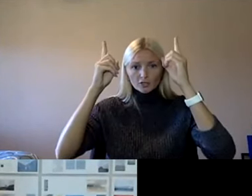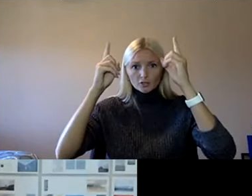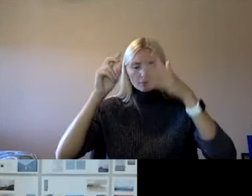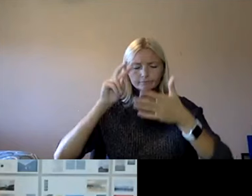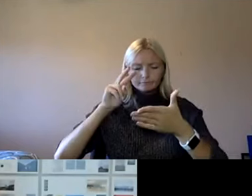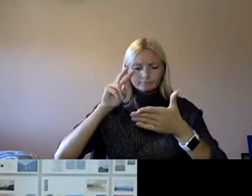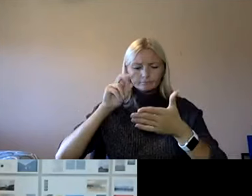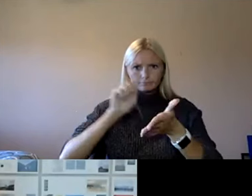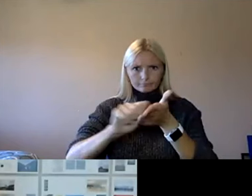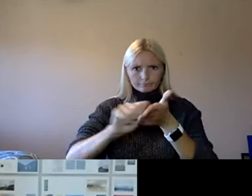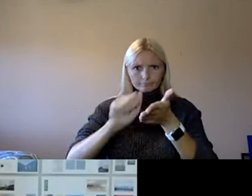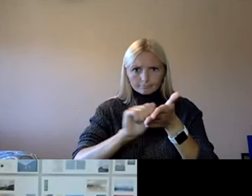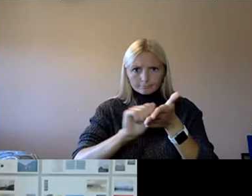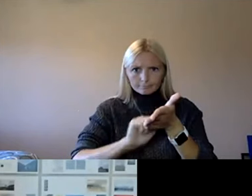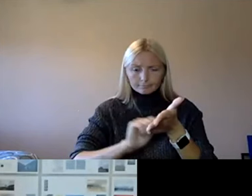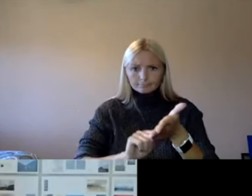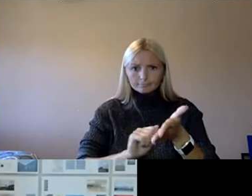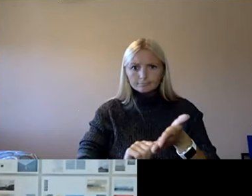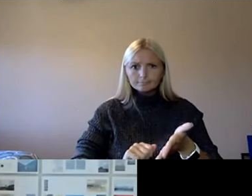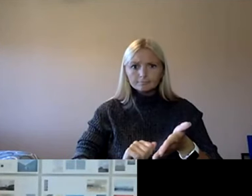So they tend to